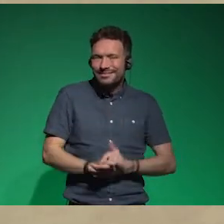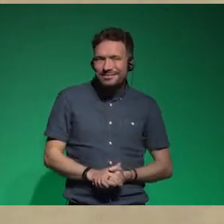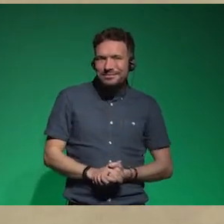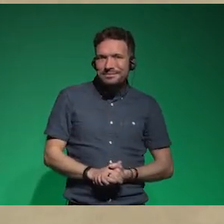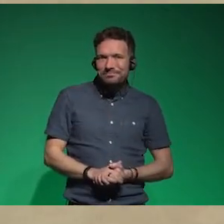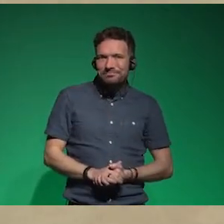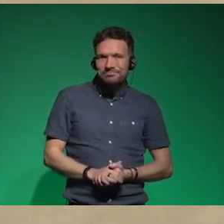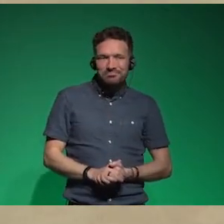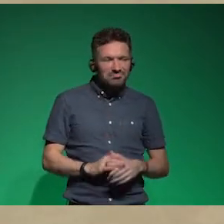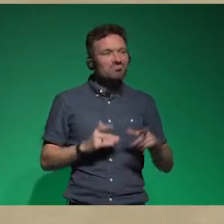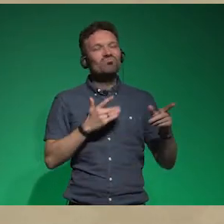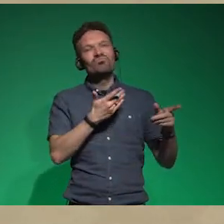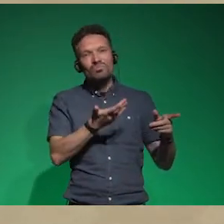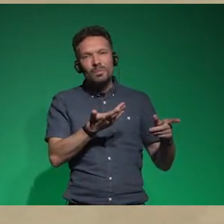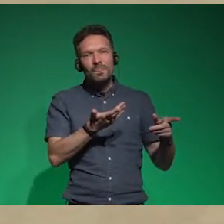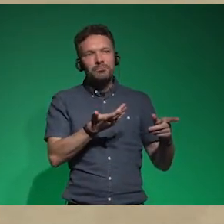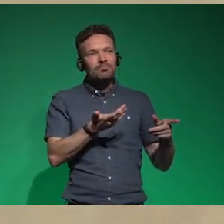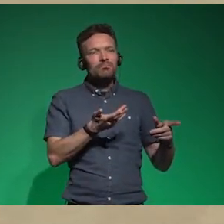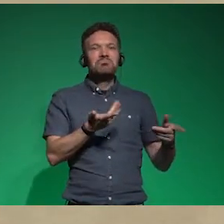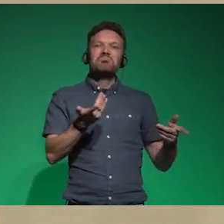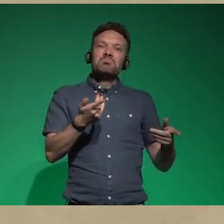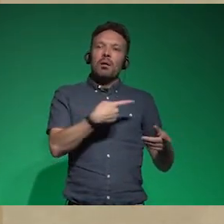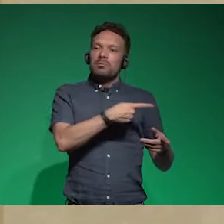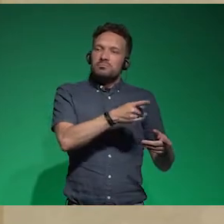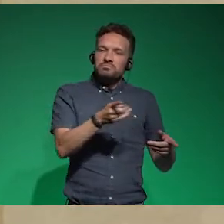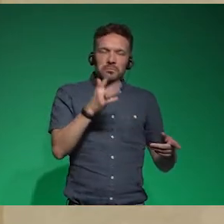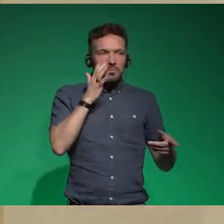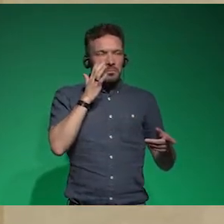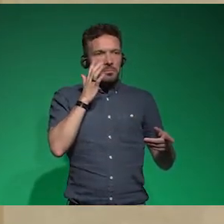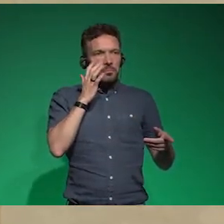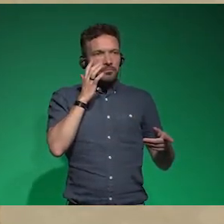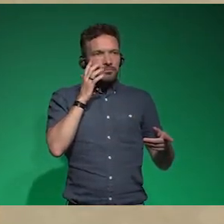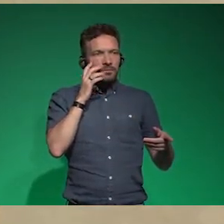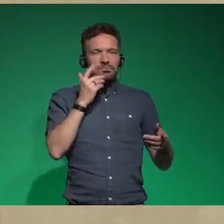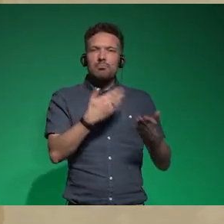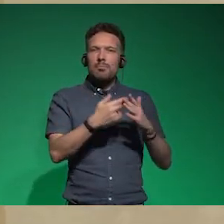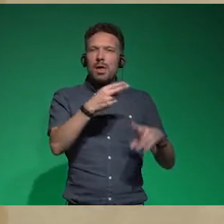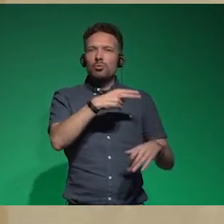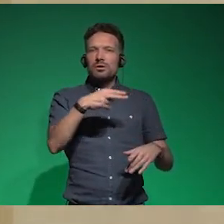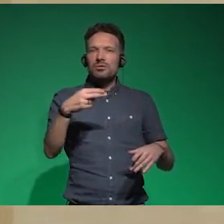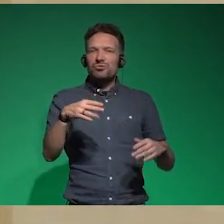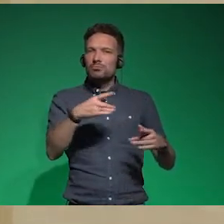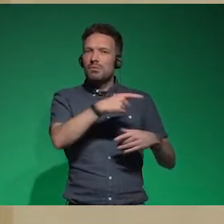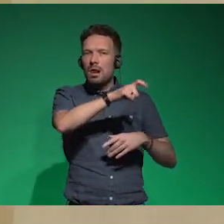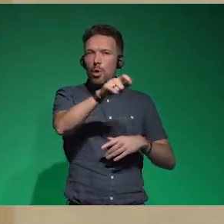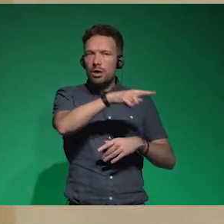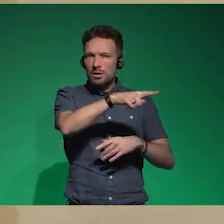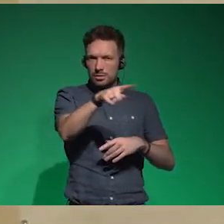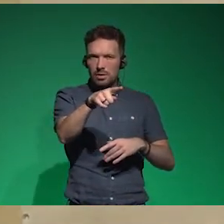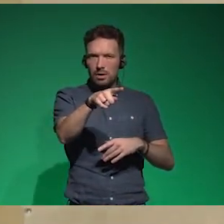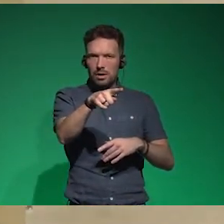saw earlier, and other Indonesian colleagues who have been really tireless in maintaining these very important good